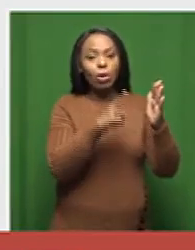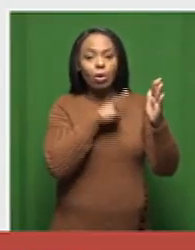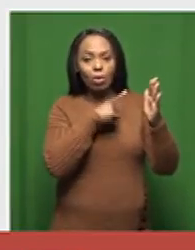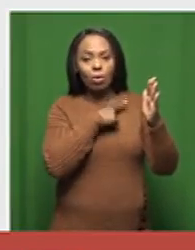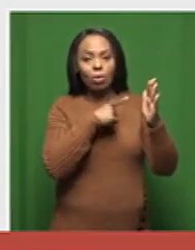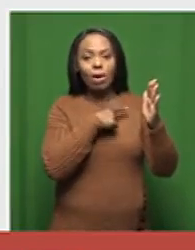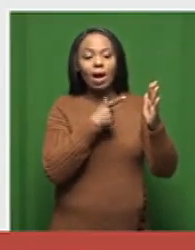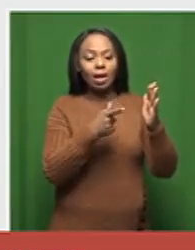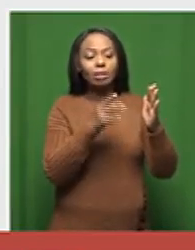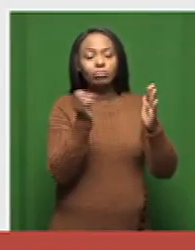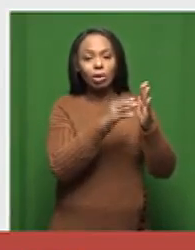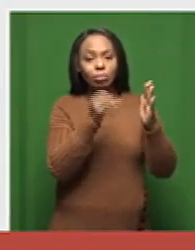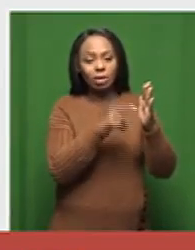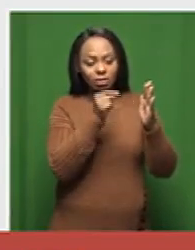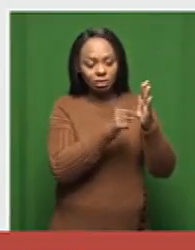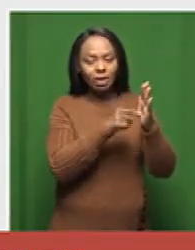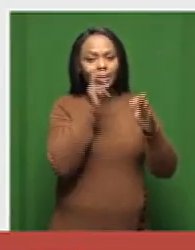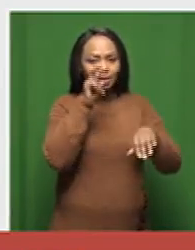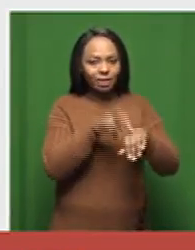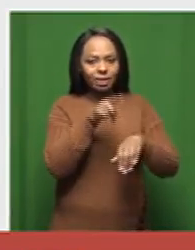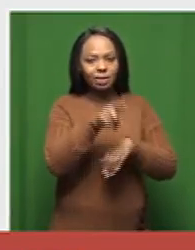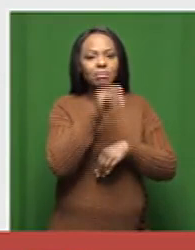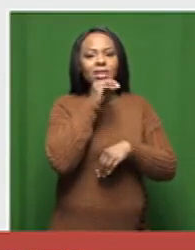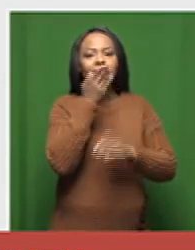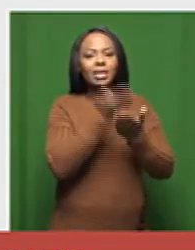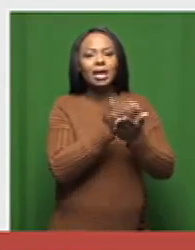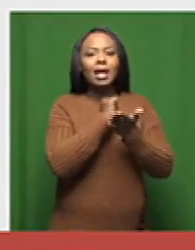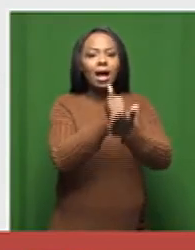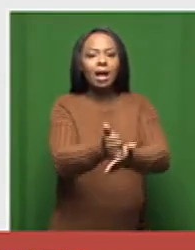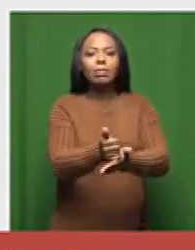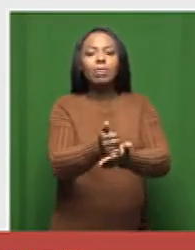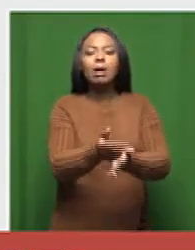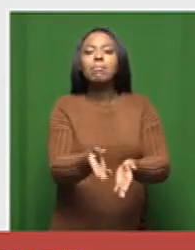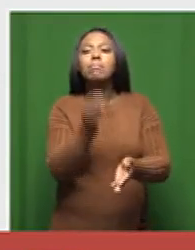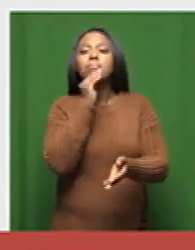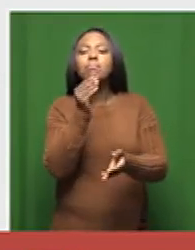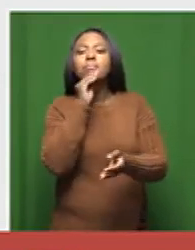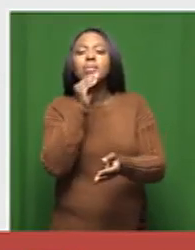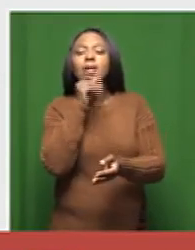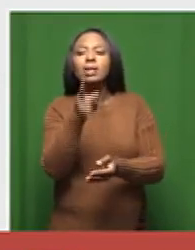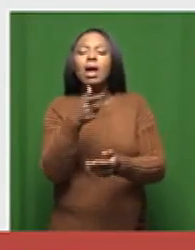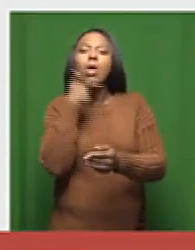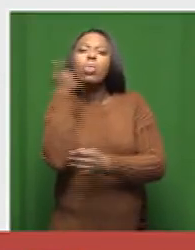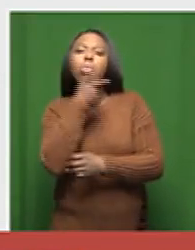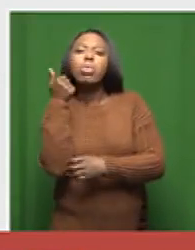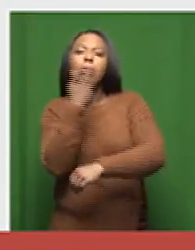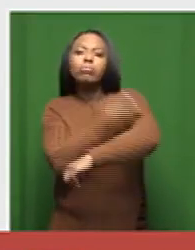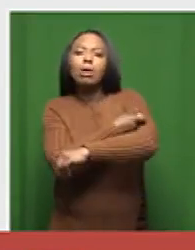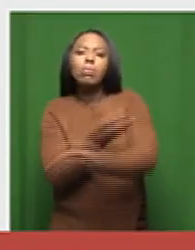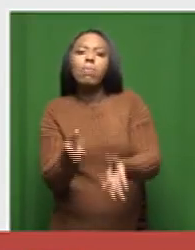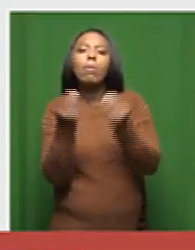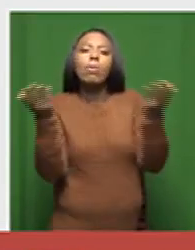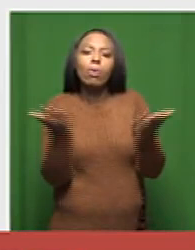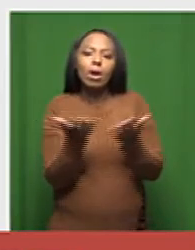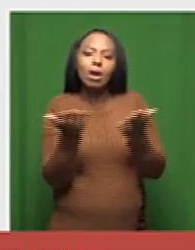to identify which would be the closest health facility for you in order to access the vaccine. And the reason we're doing that